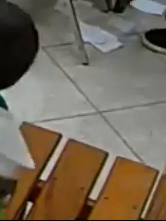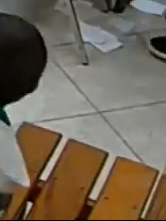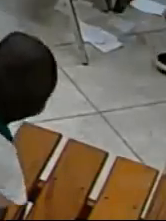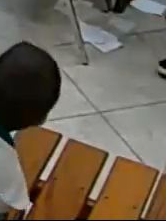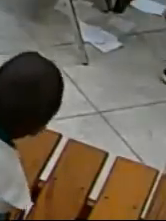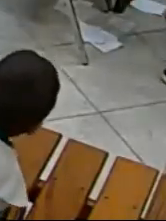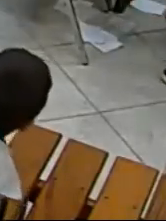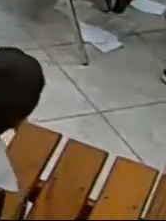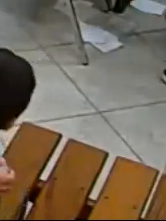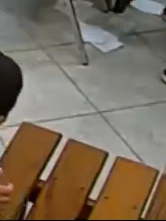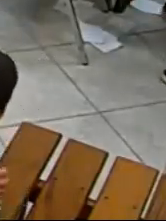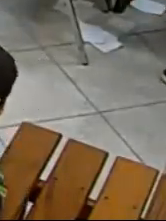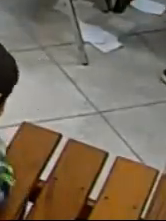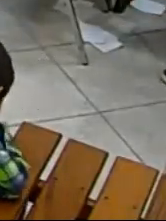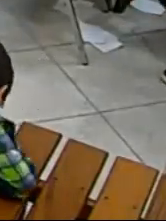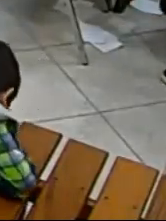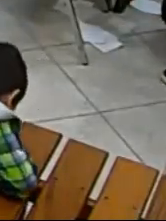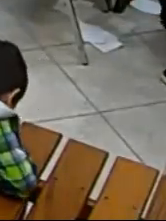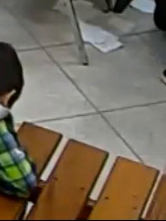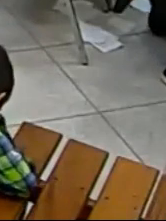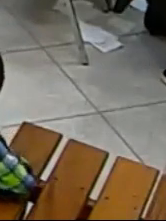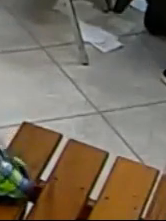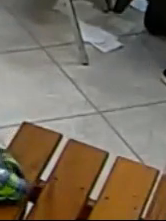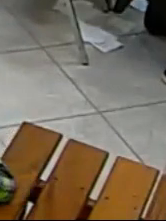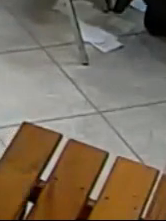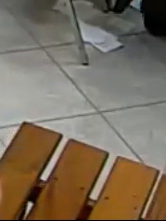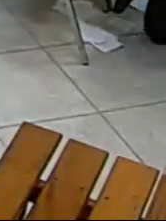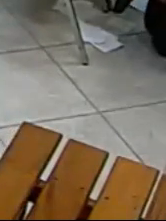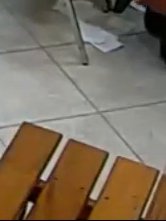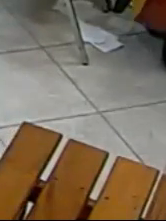Holy is the name of the Lord. Blessed be the name of the Lord.